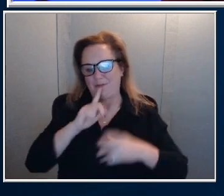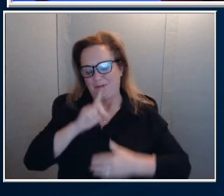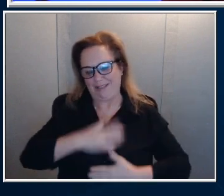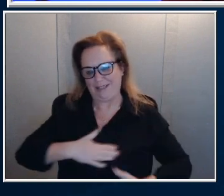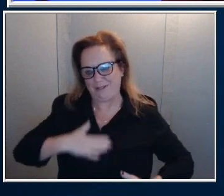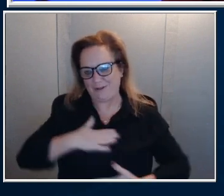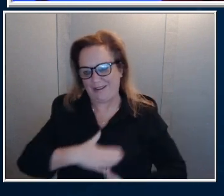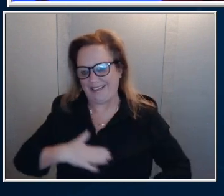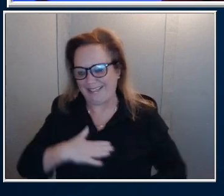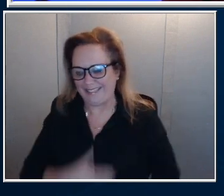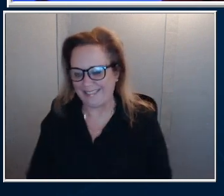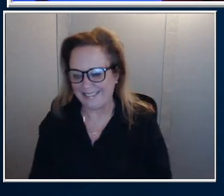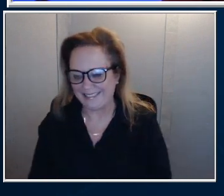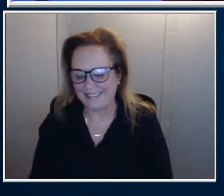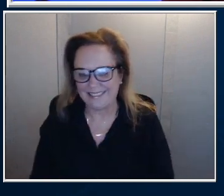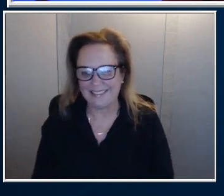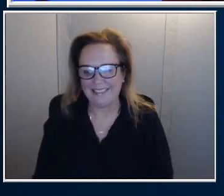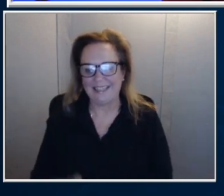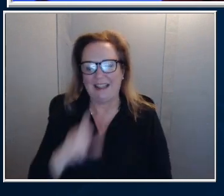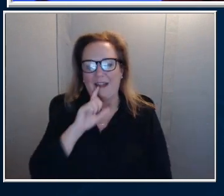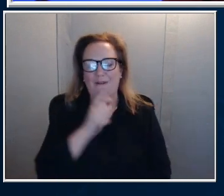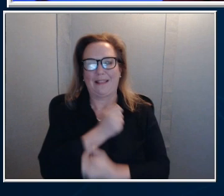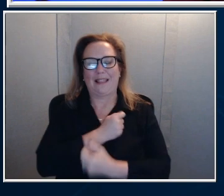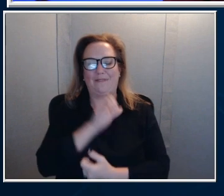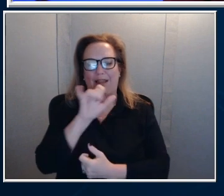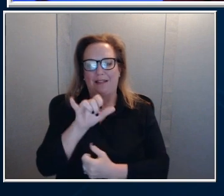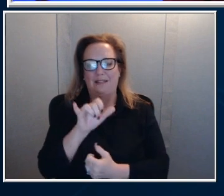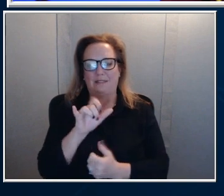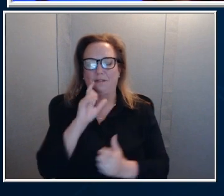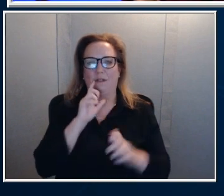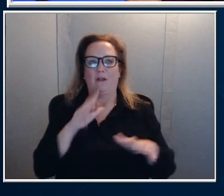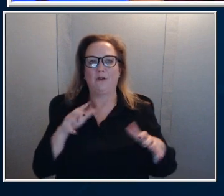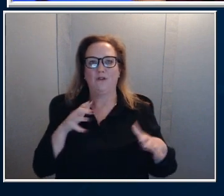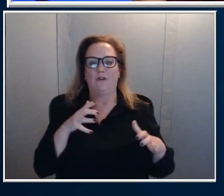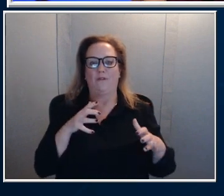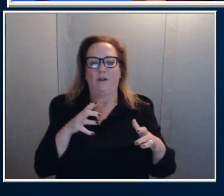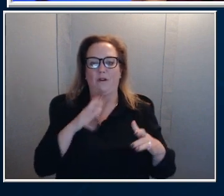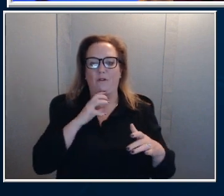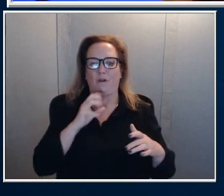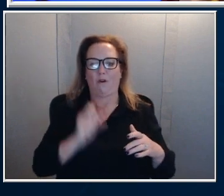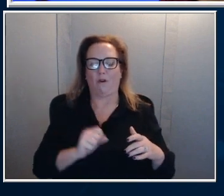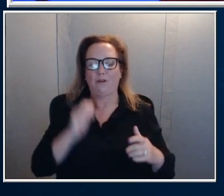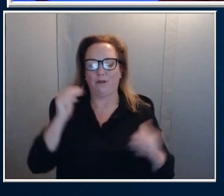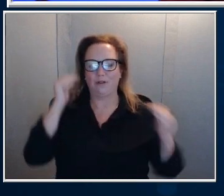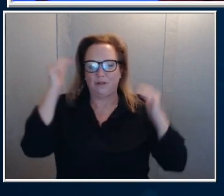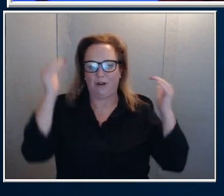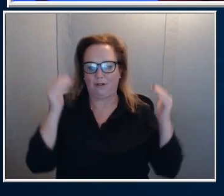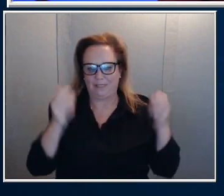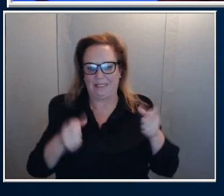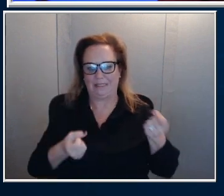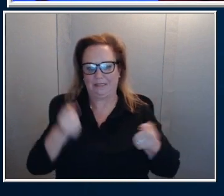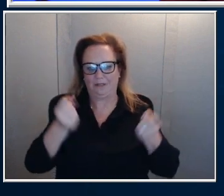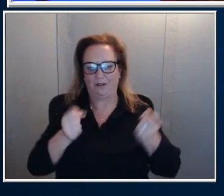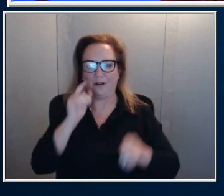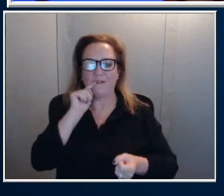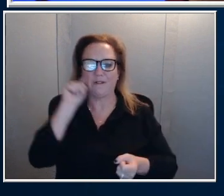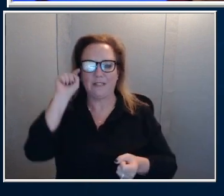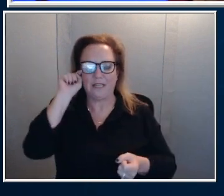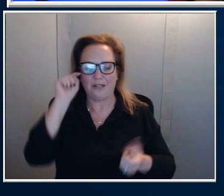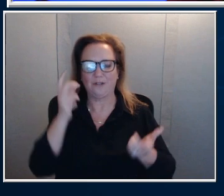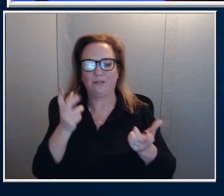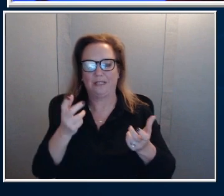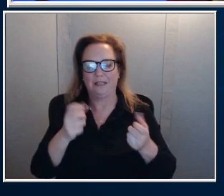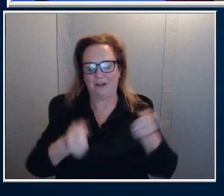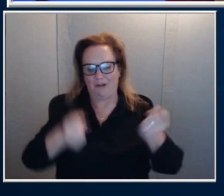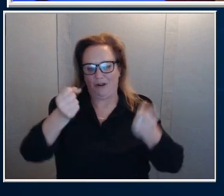it. Yeah, Olivia, I love that, because nothing is more nerve-wracking than putting our older adults behind the wheel of a car, or our teenagers behind the wheel of a car. So just knowing